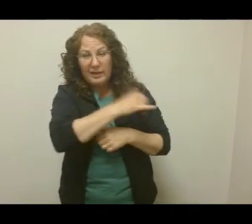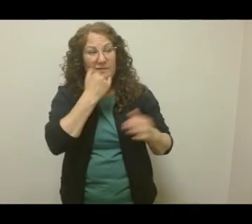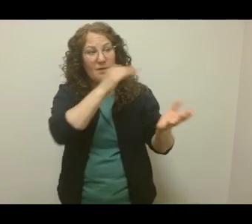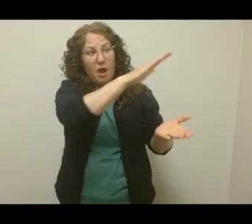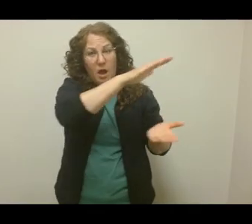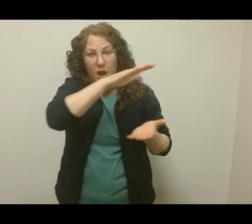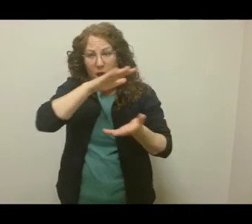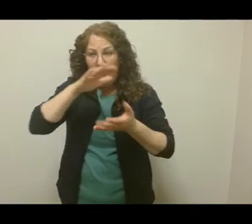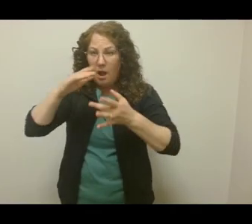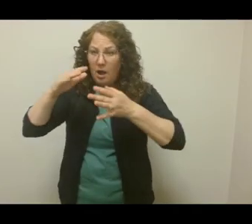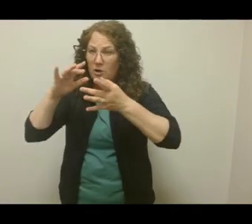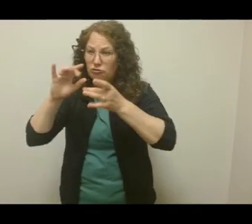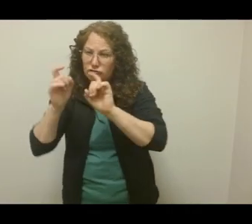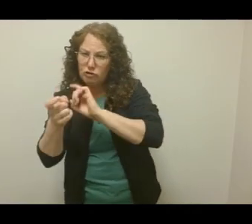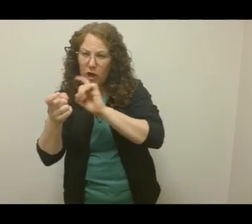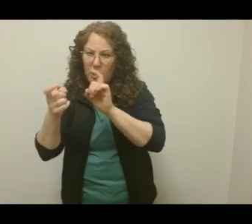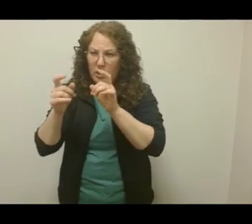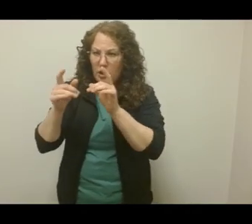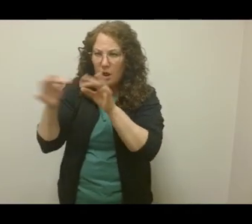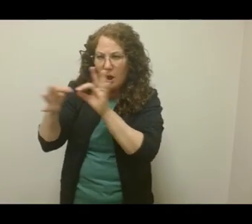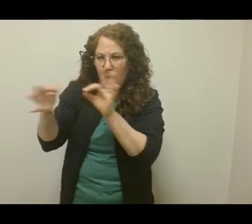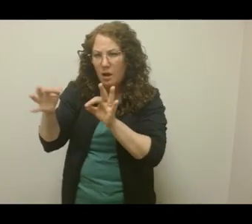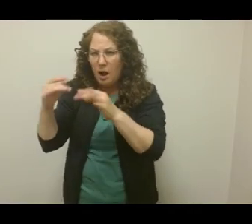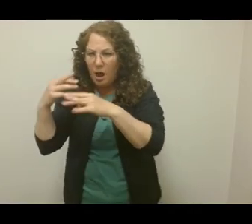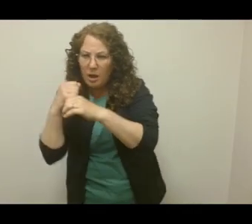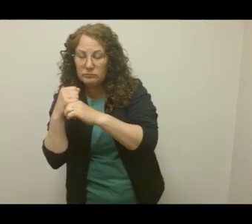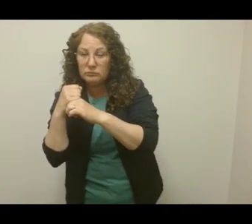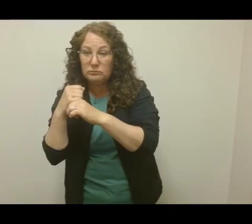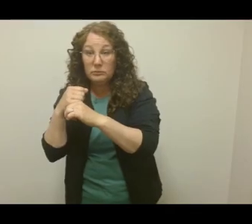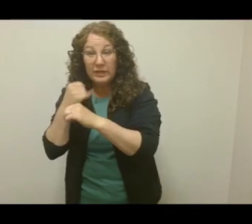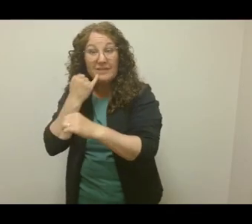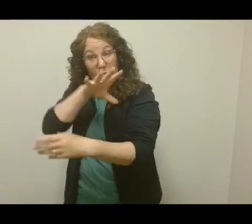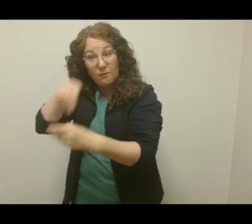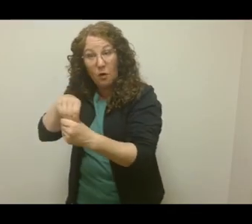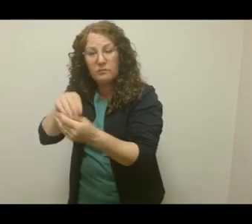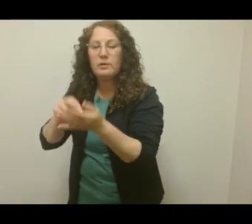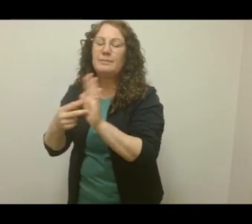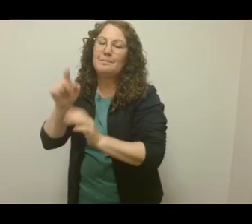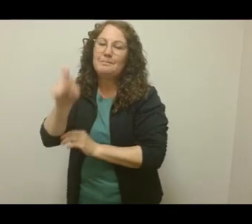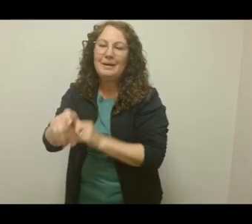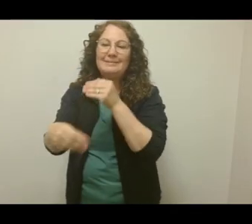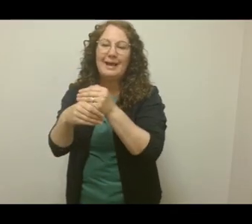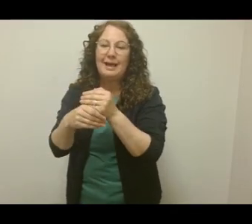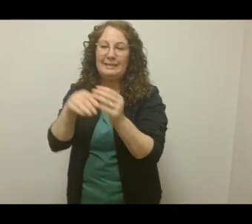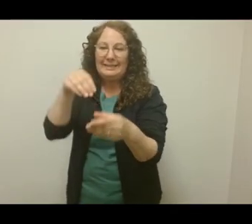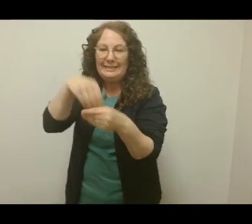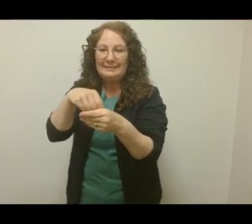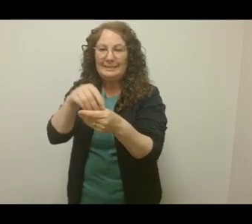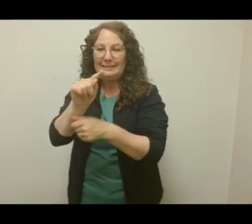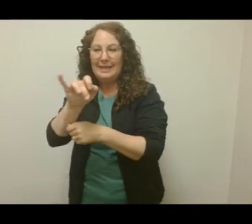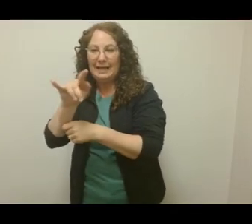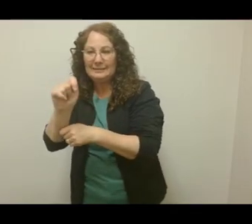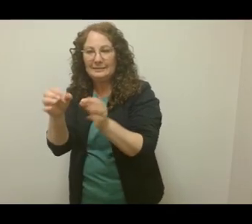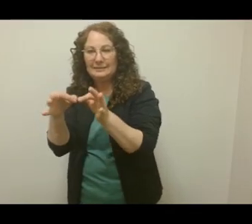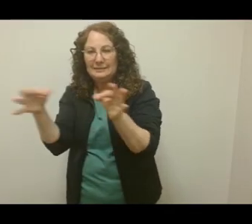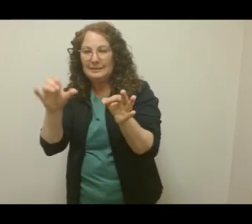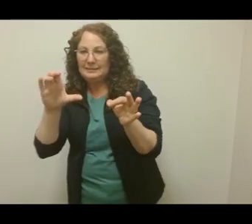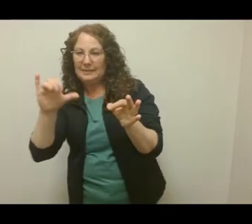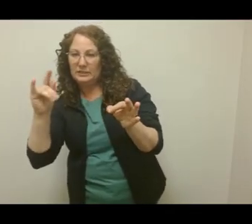it and include it in your writing assignment, you absolutely must include in-text citations and a